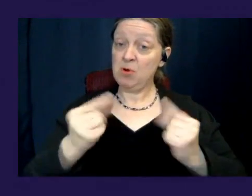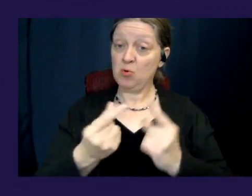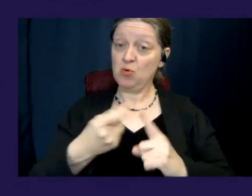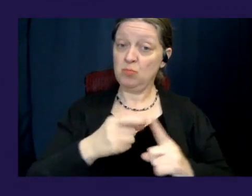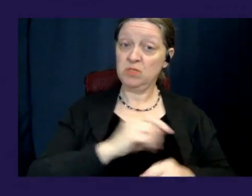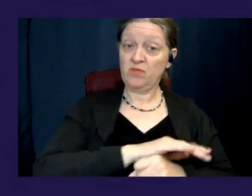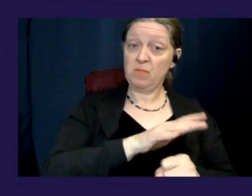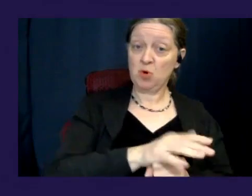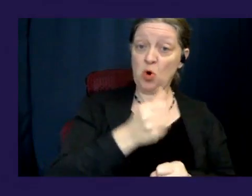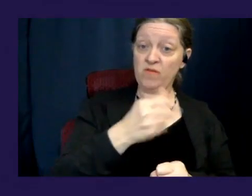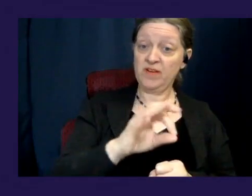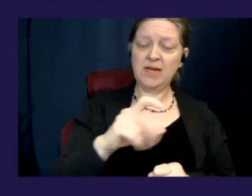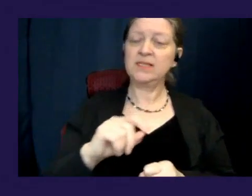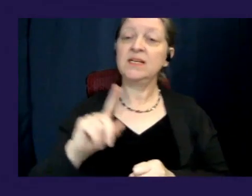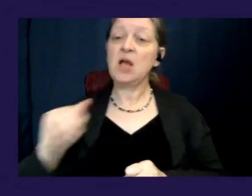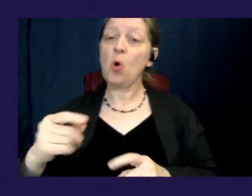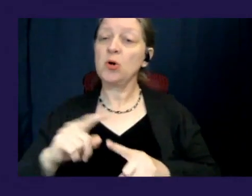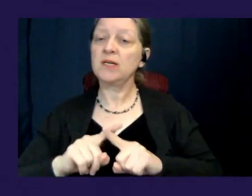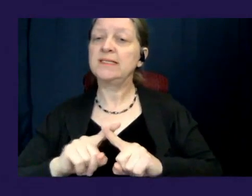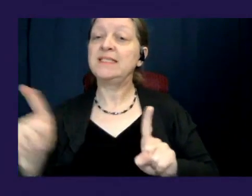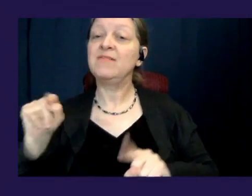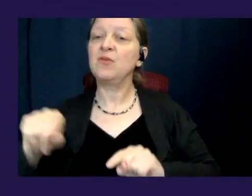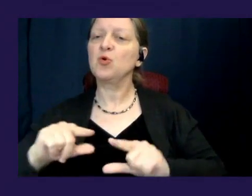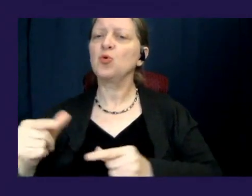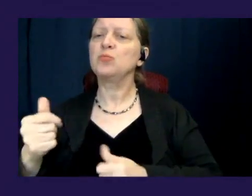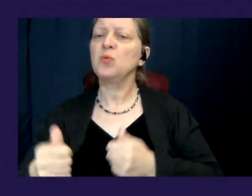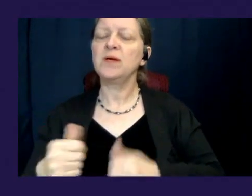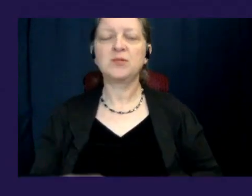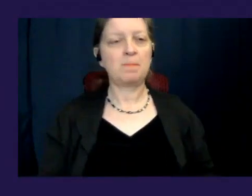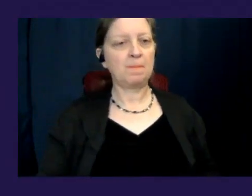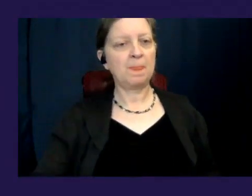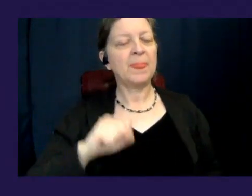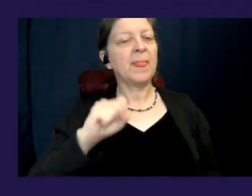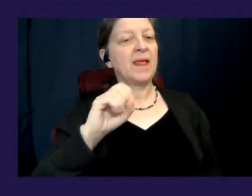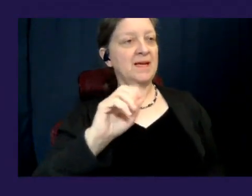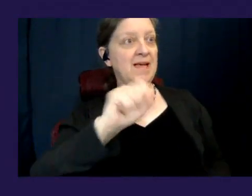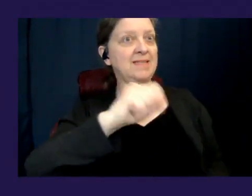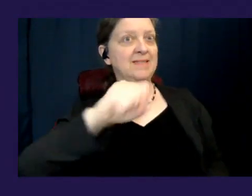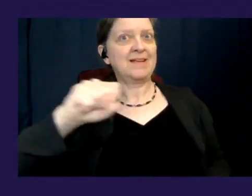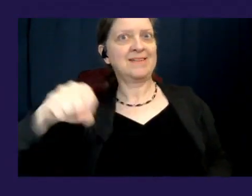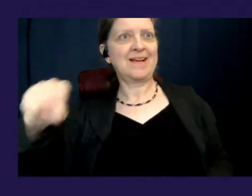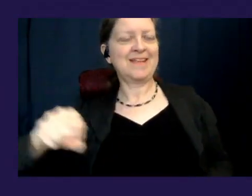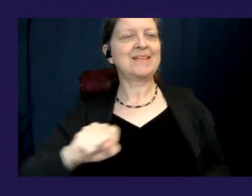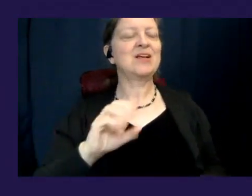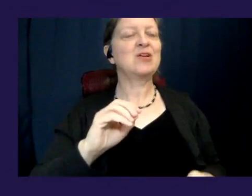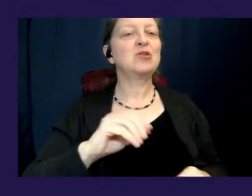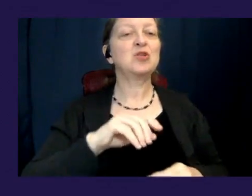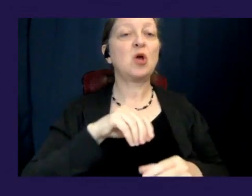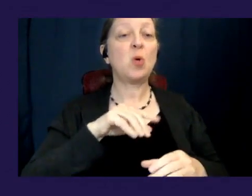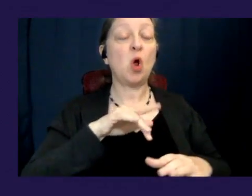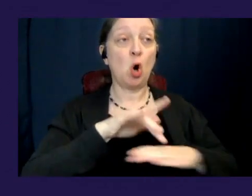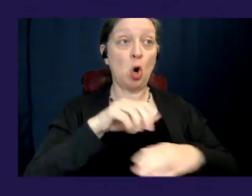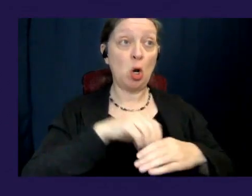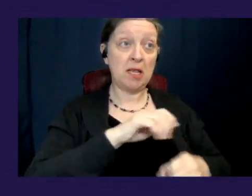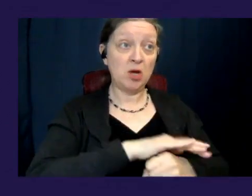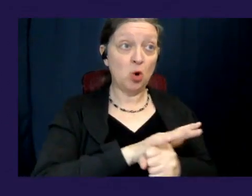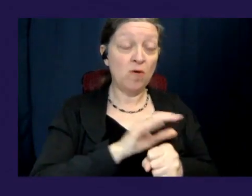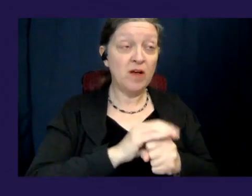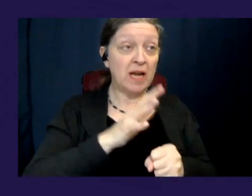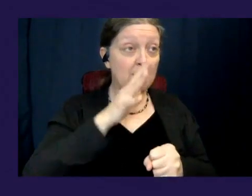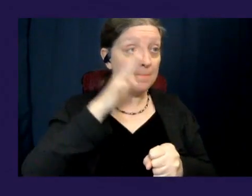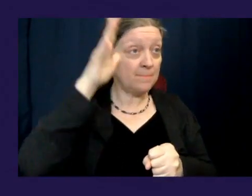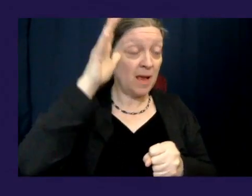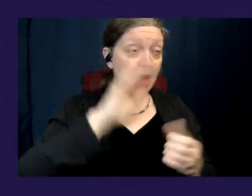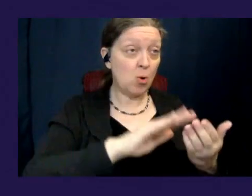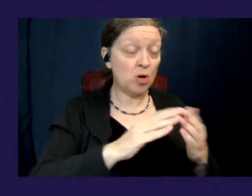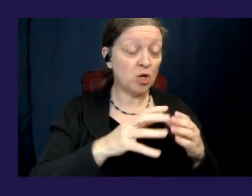Yes, and yes. So the parenting communities early in COVID moved very closely. They formed a lot of links with